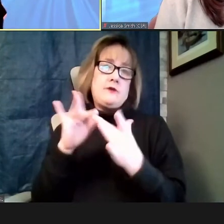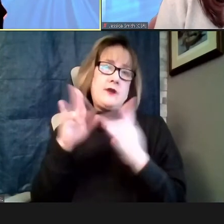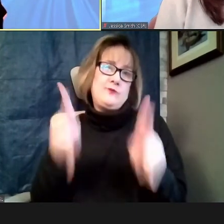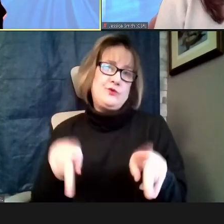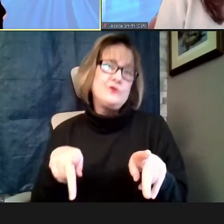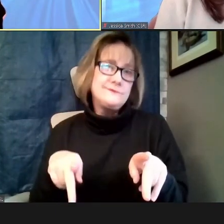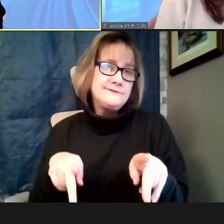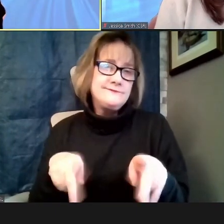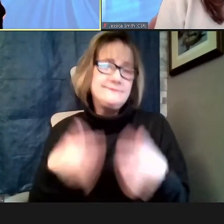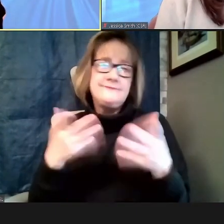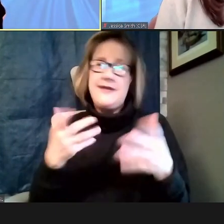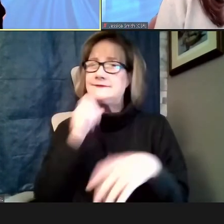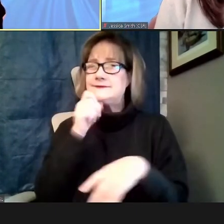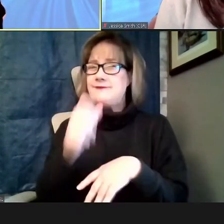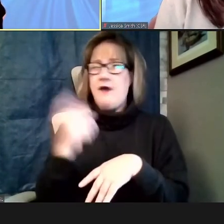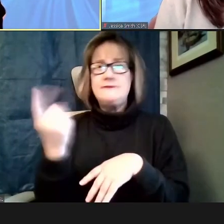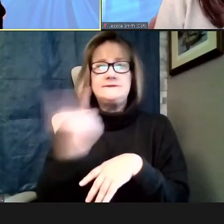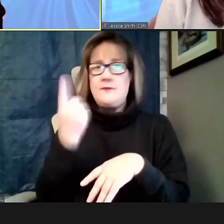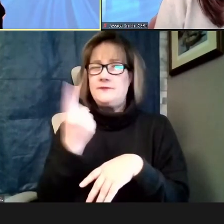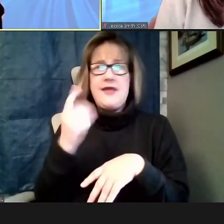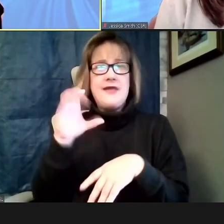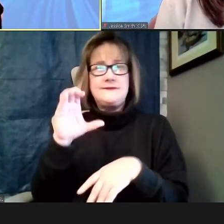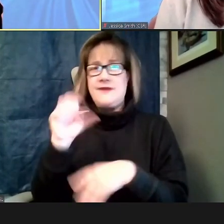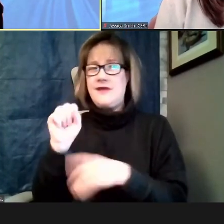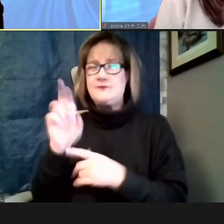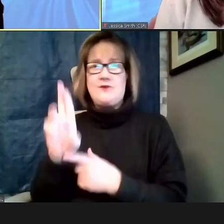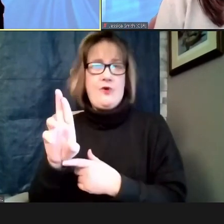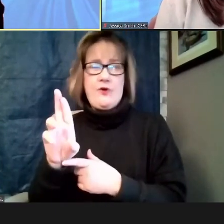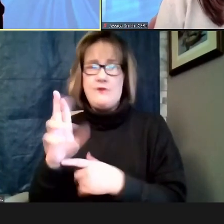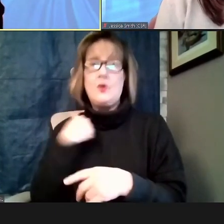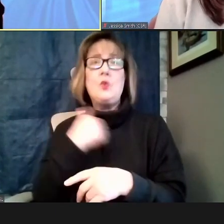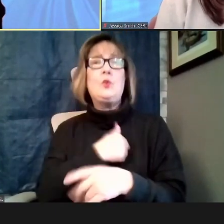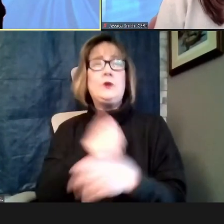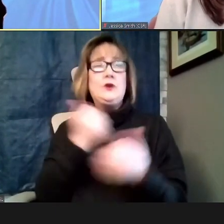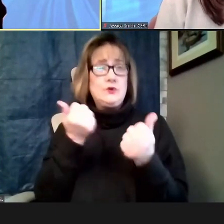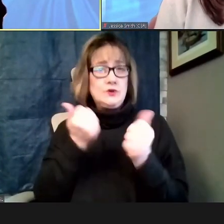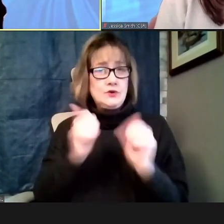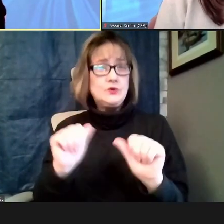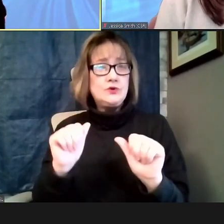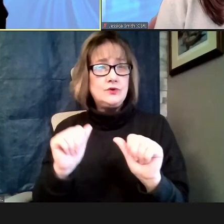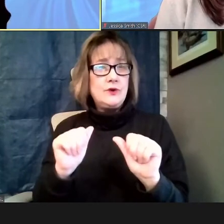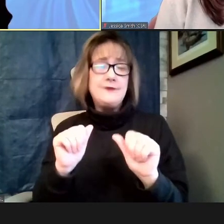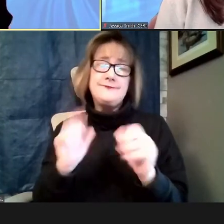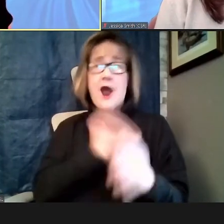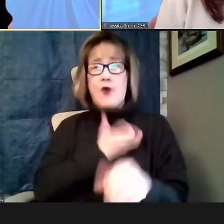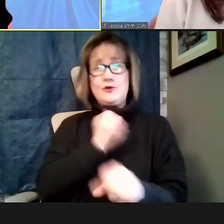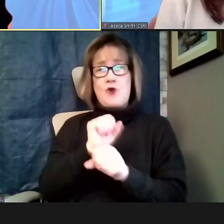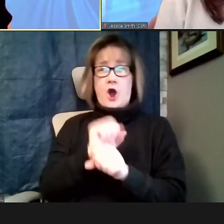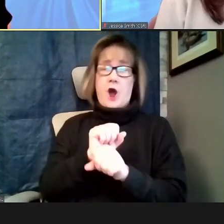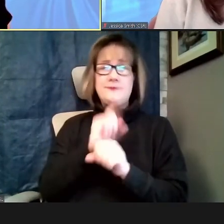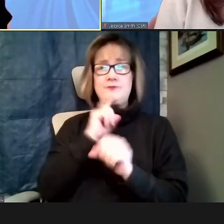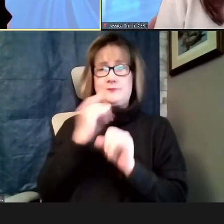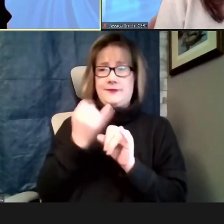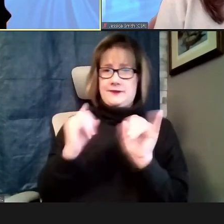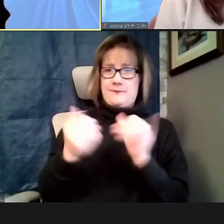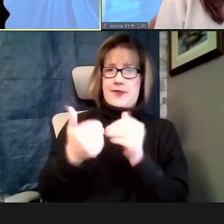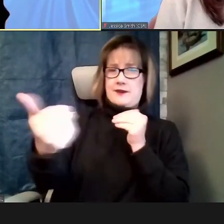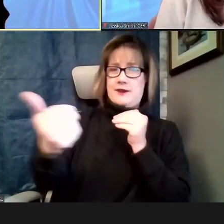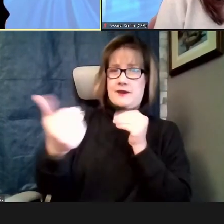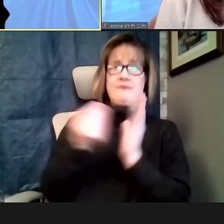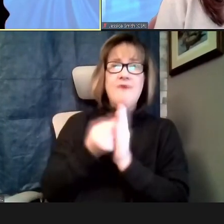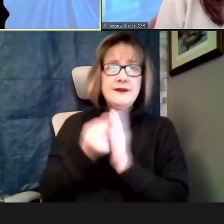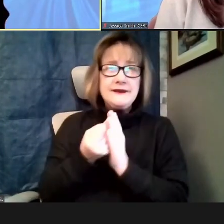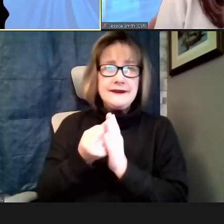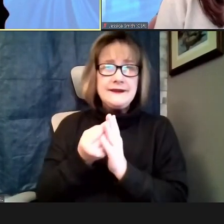That's not something that at CSR we try to remain, our job is to remain independent of funding. So those kind